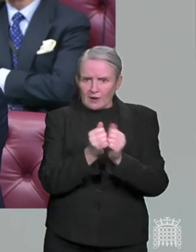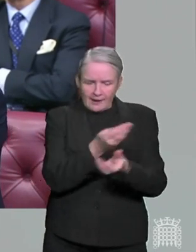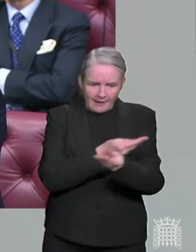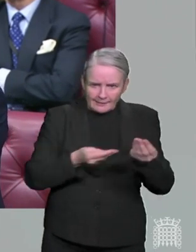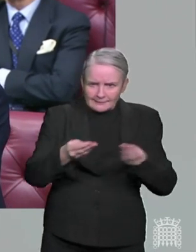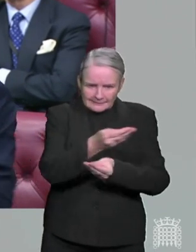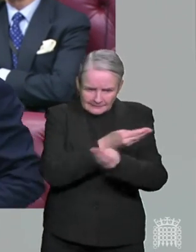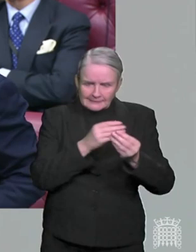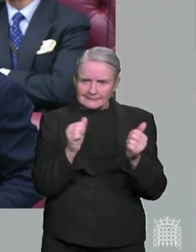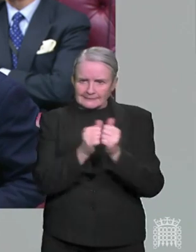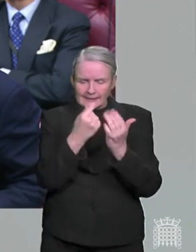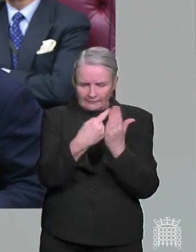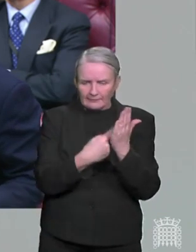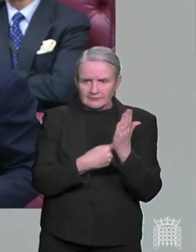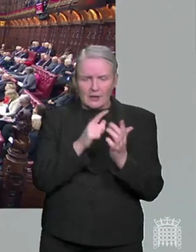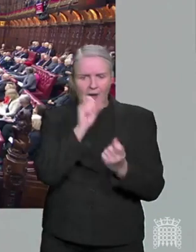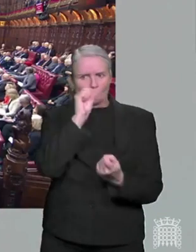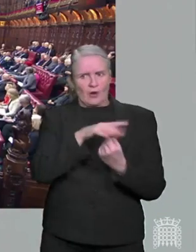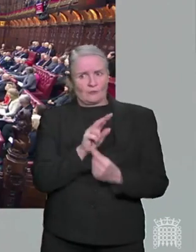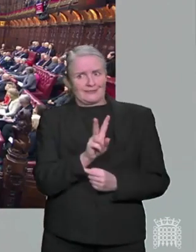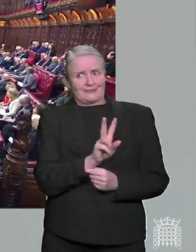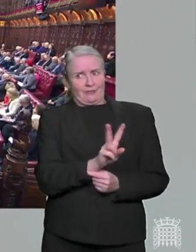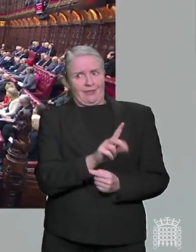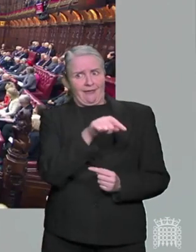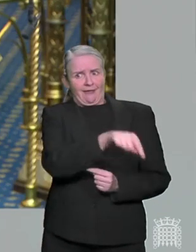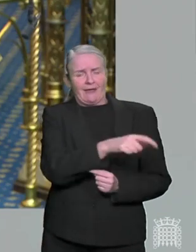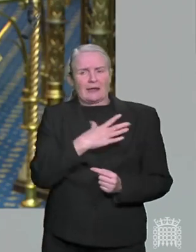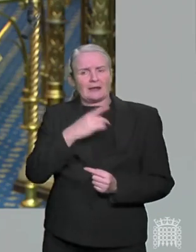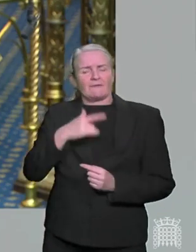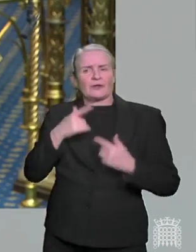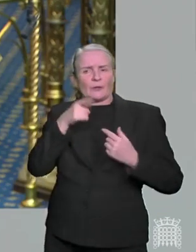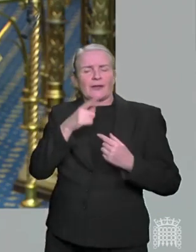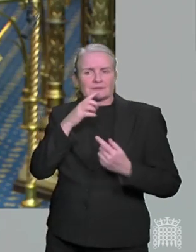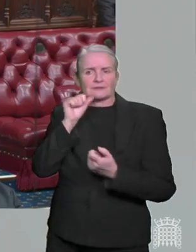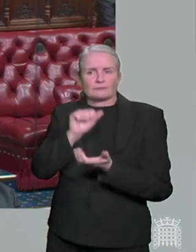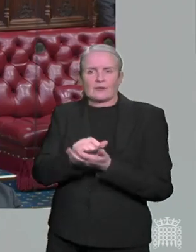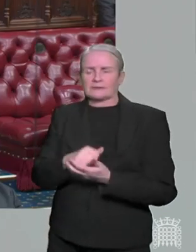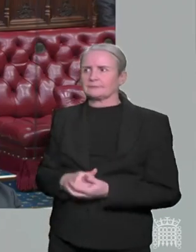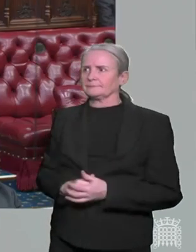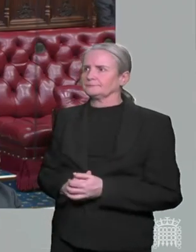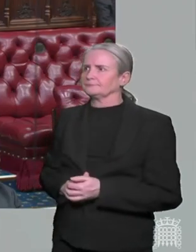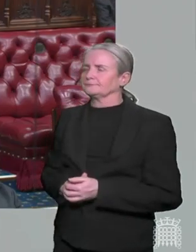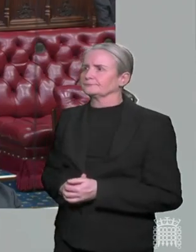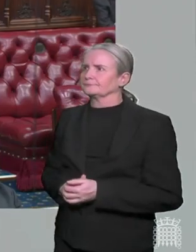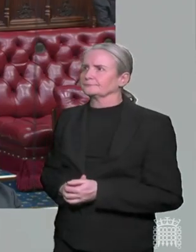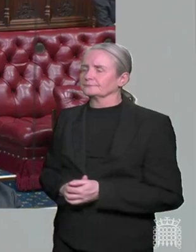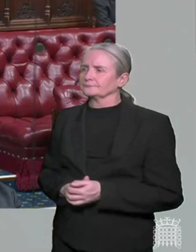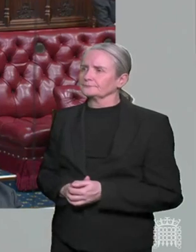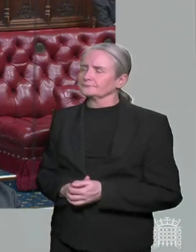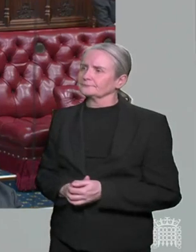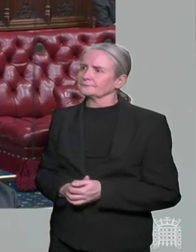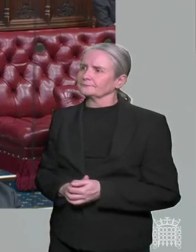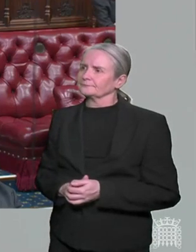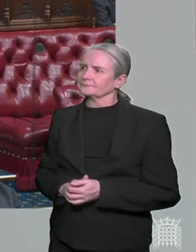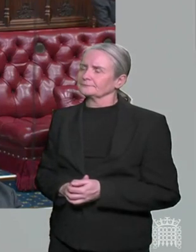our priority there. So I think that is the right way round. Second question, Baroness Bennett of Manor Castle. My Lords, I beg leave to ask the